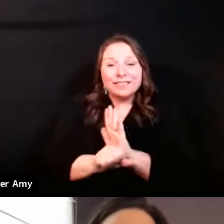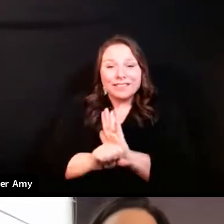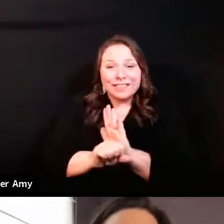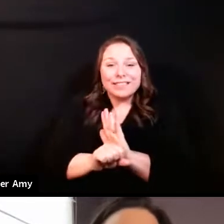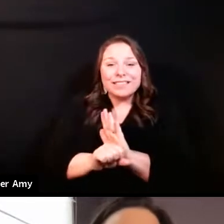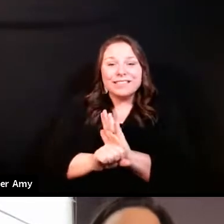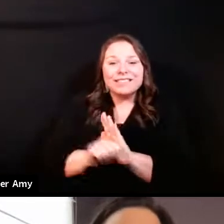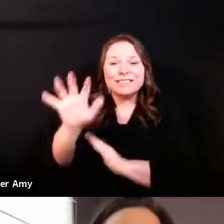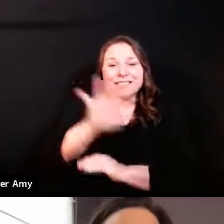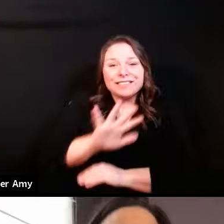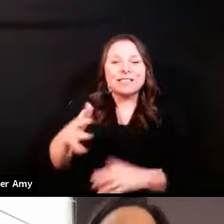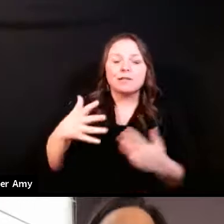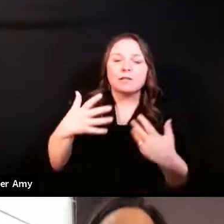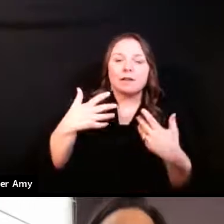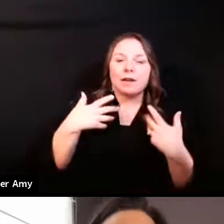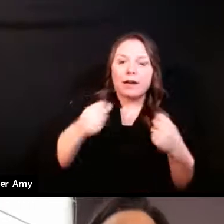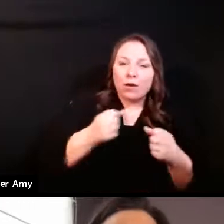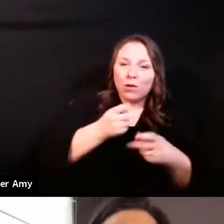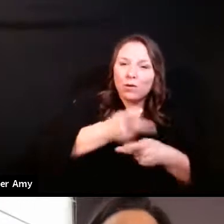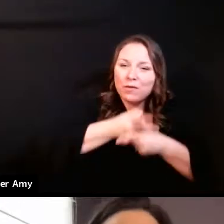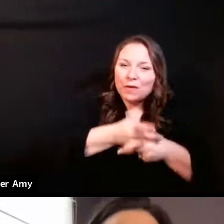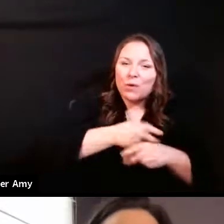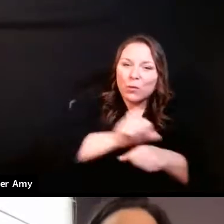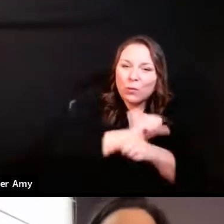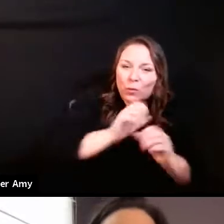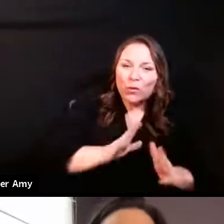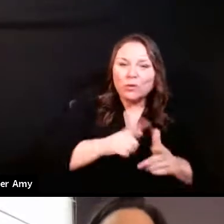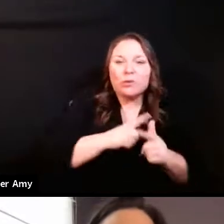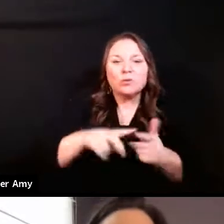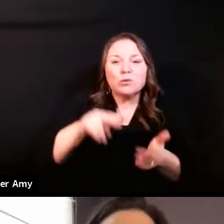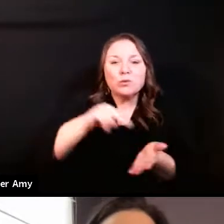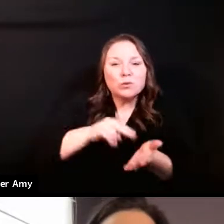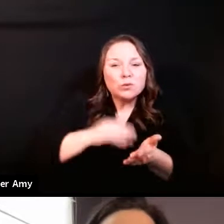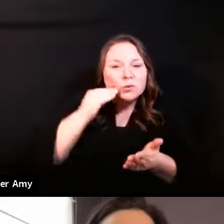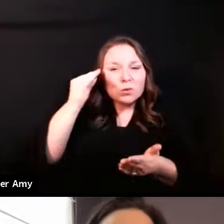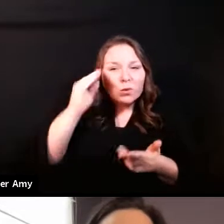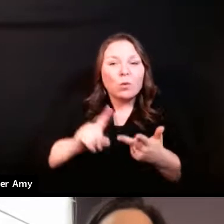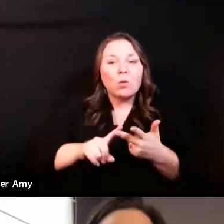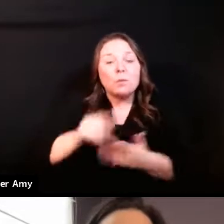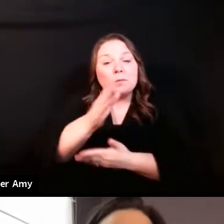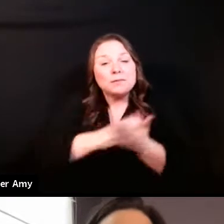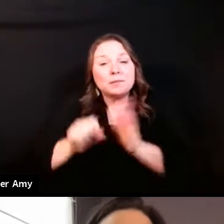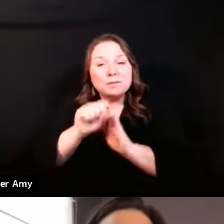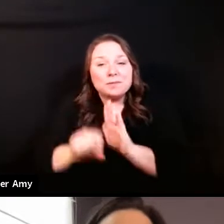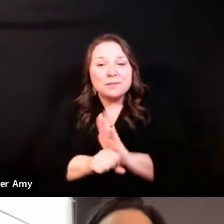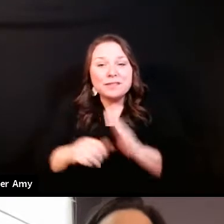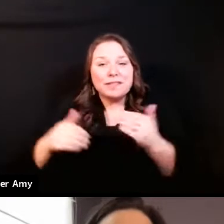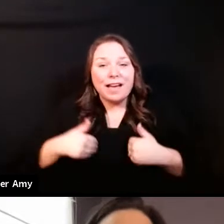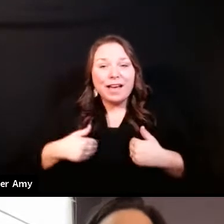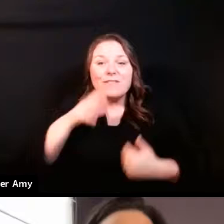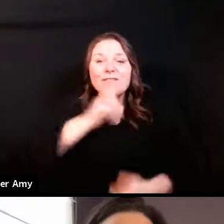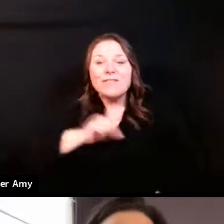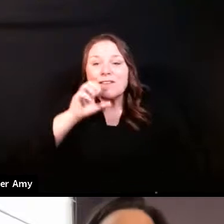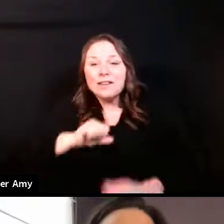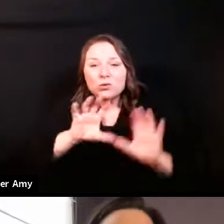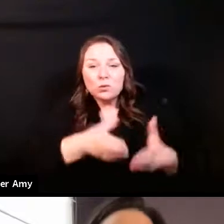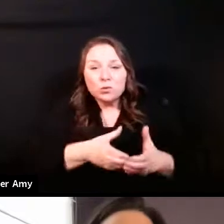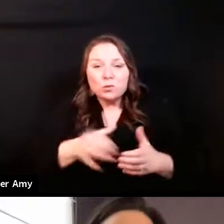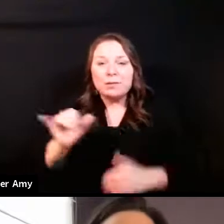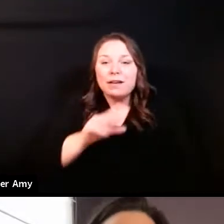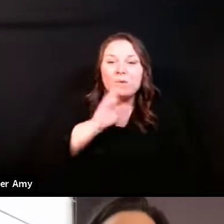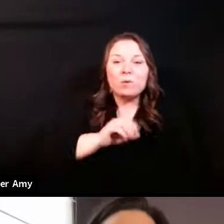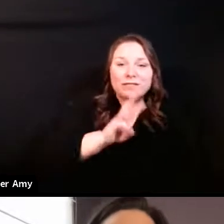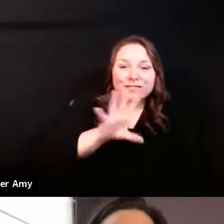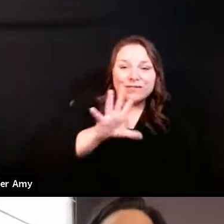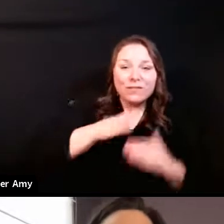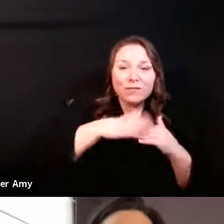phase of healthcare workers, essential workers, nursing homes, and then some states are moving into vaccinating age groups such as 65 and